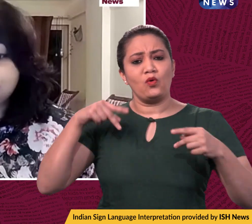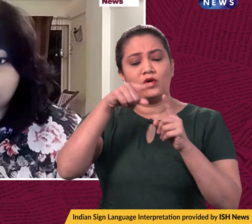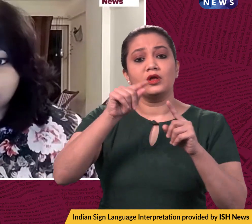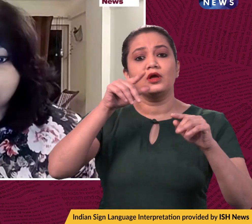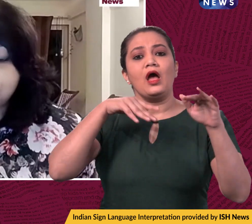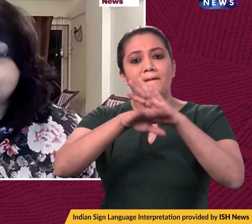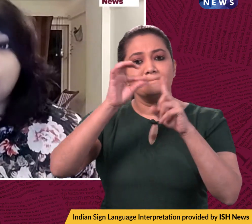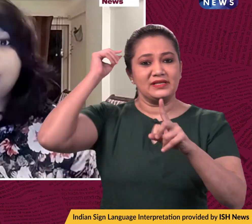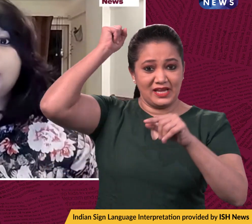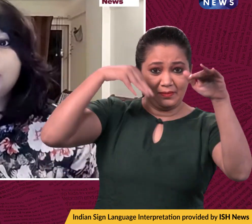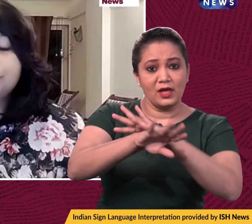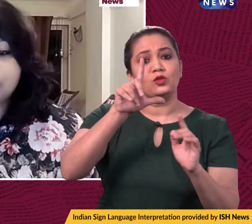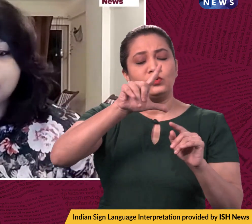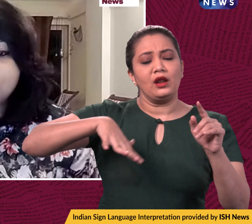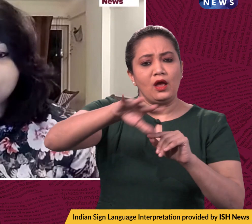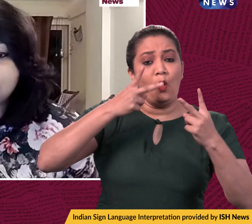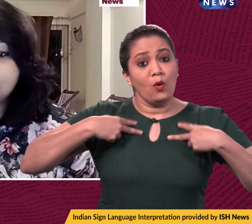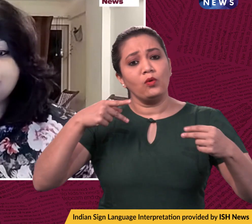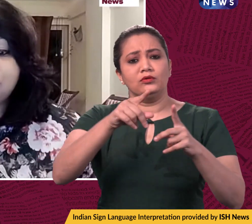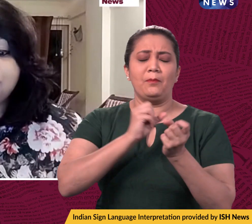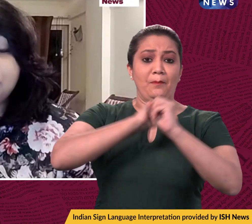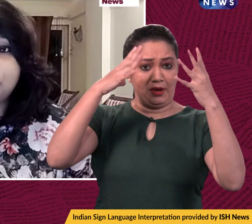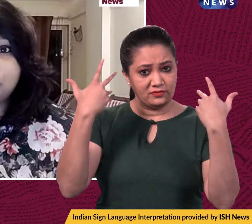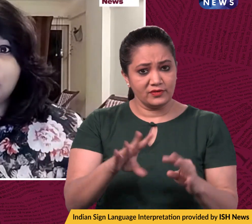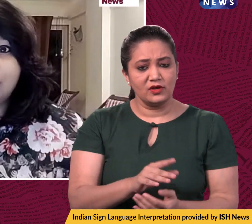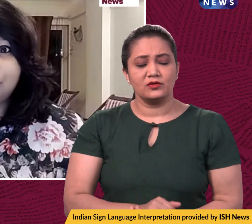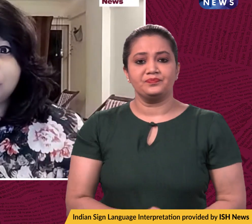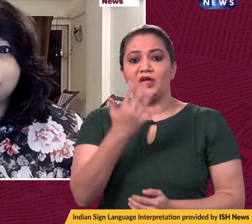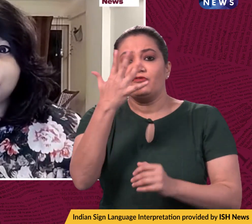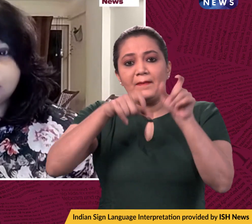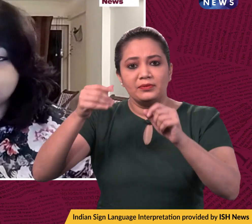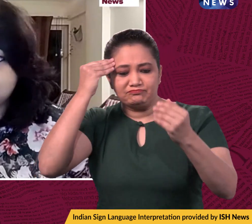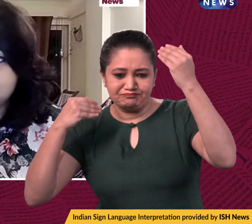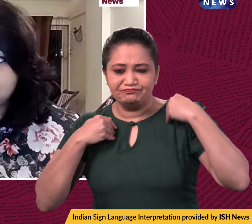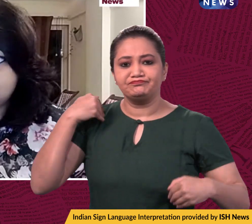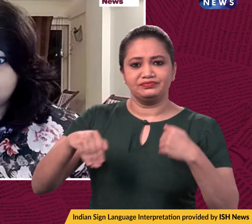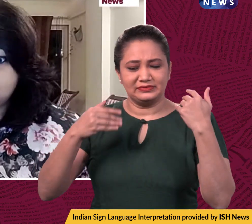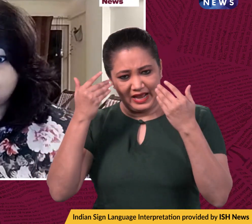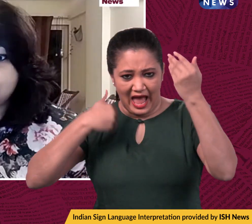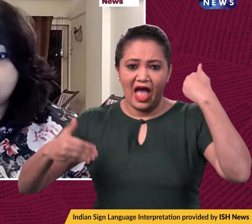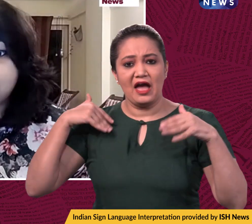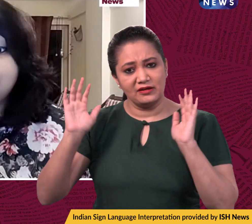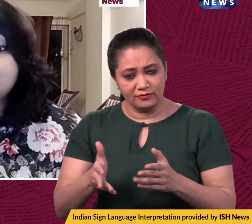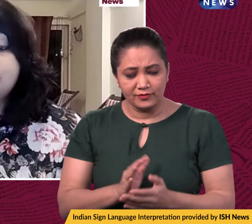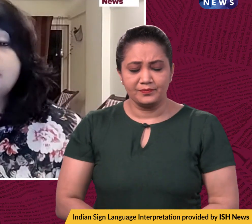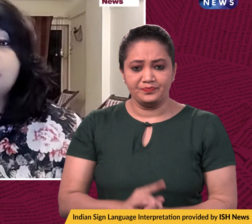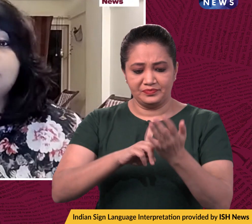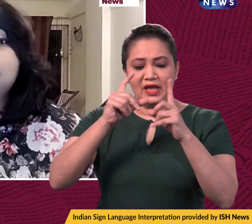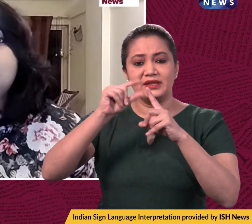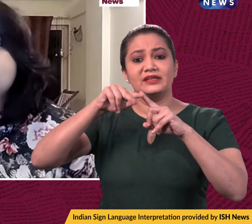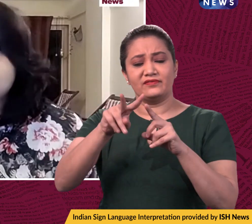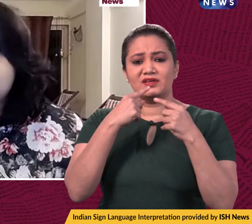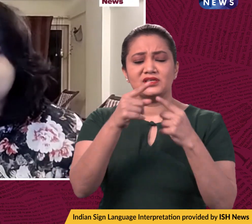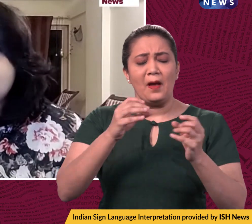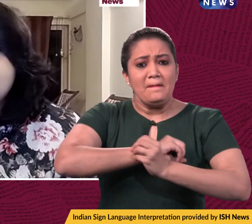in Ludhiana, Punjab, today. At least 5 people have been injured in this particular explosion. Now, according to NDTV,